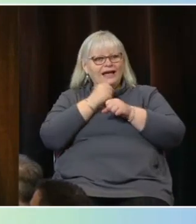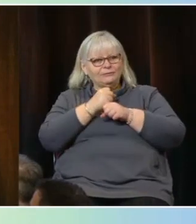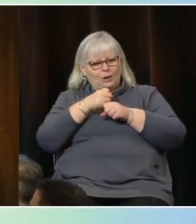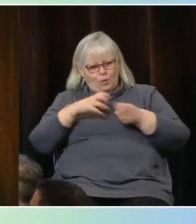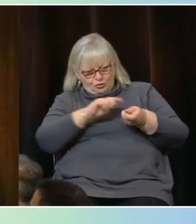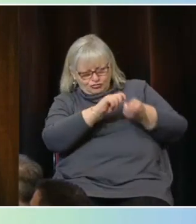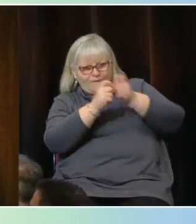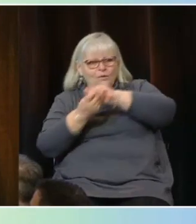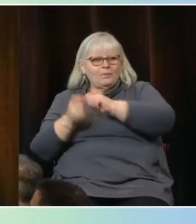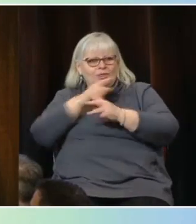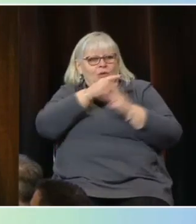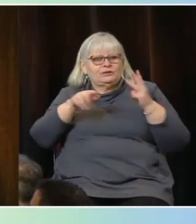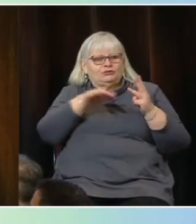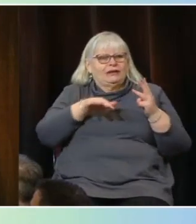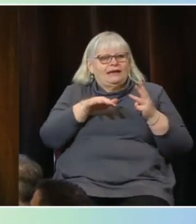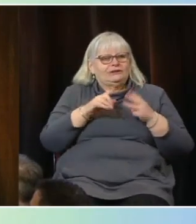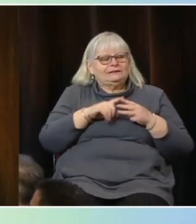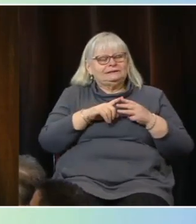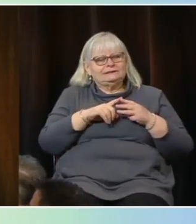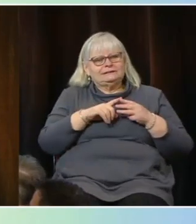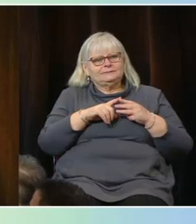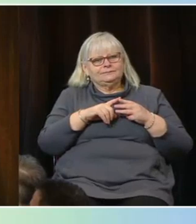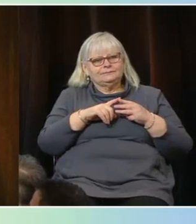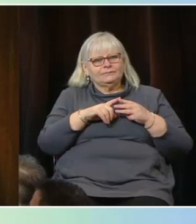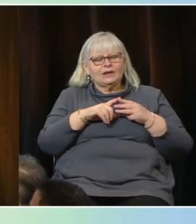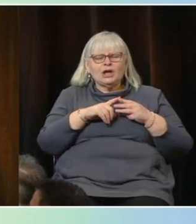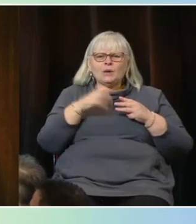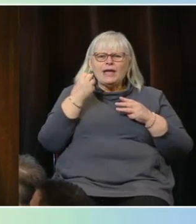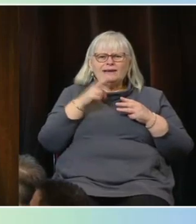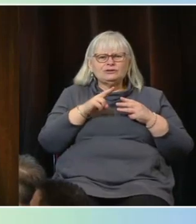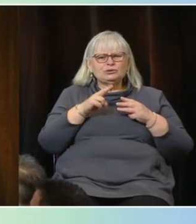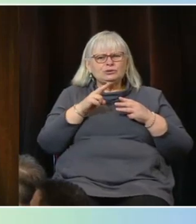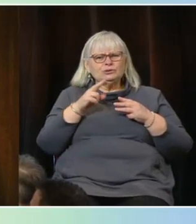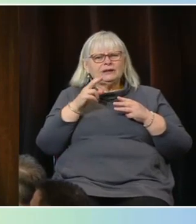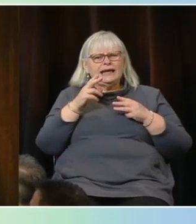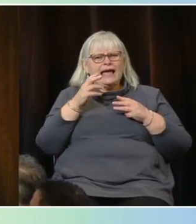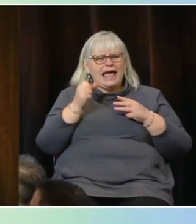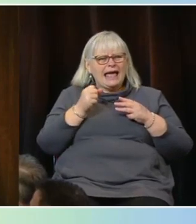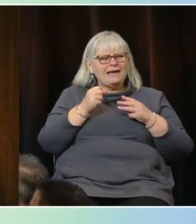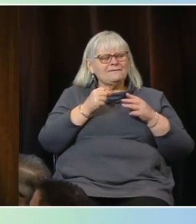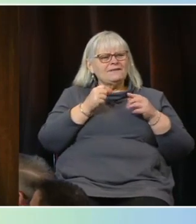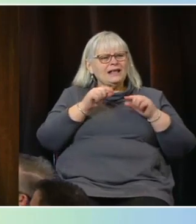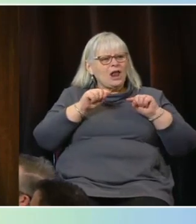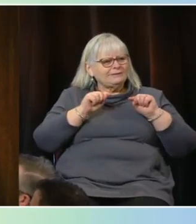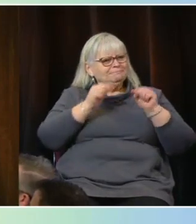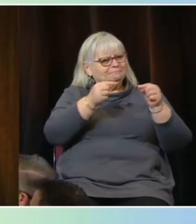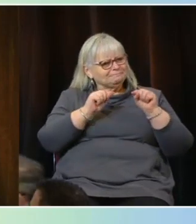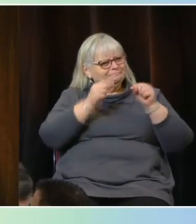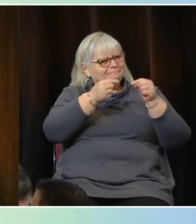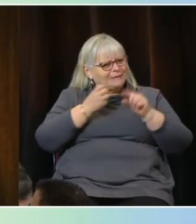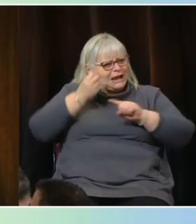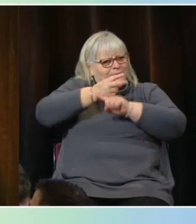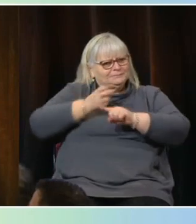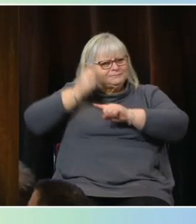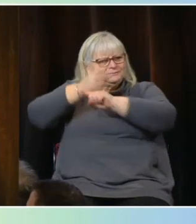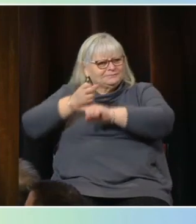reform agenda restoring economic dynamism will also require an appetite to tackle other impediments to the labor of